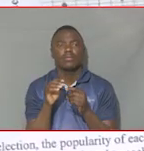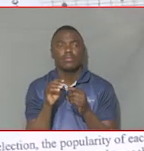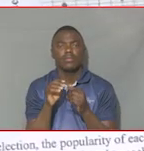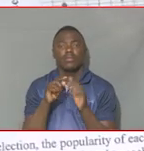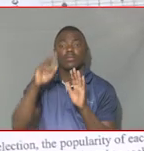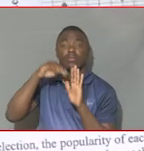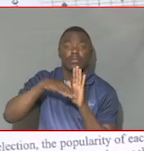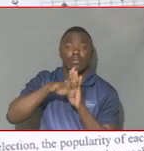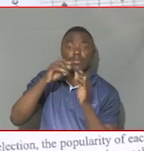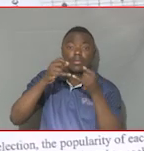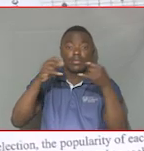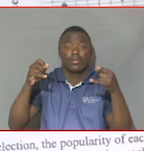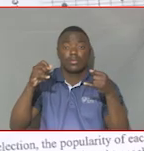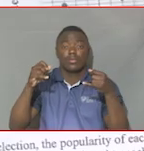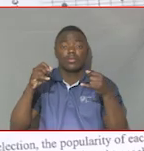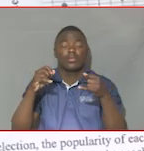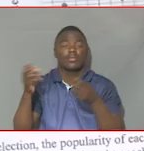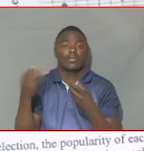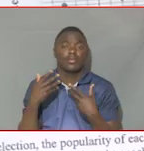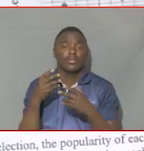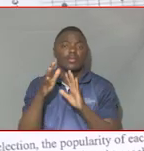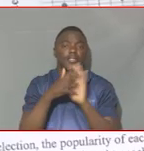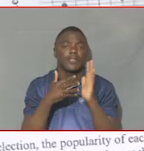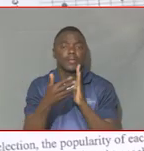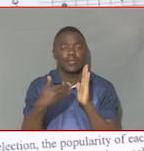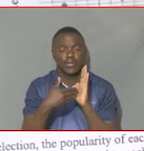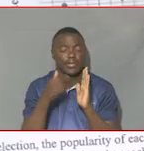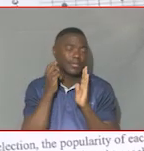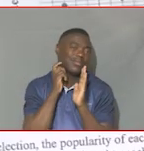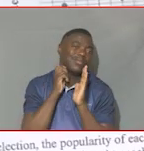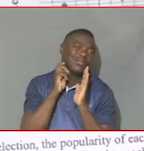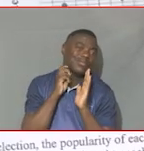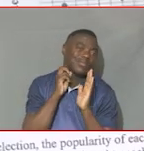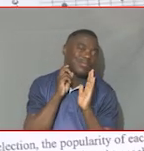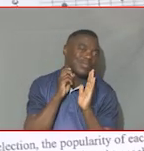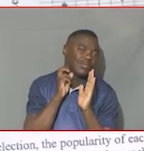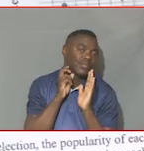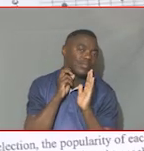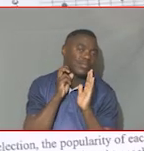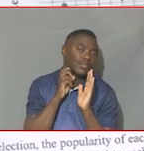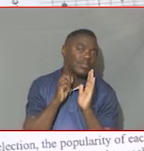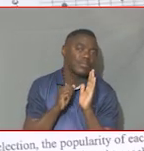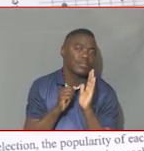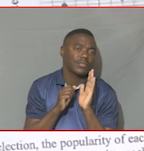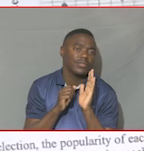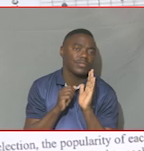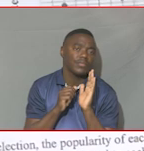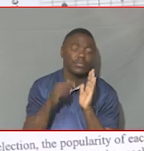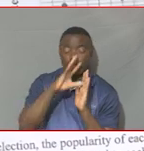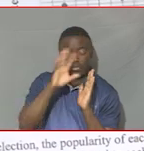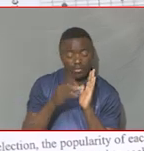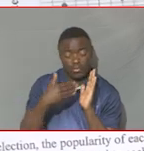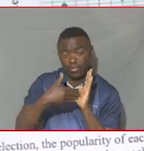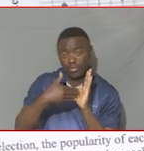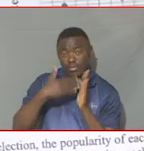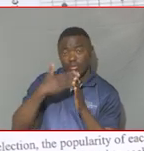line for the given data in the table. Now, so what we've got to work out is the values of A and B. Now, on